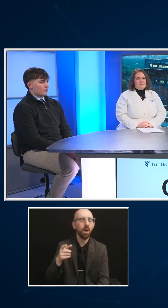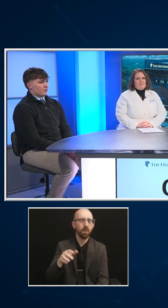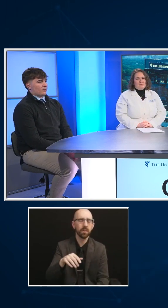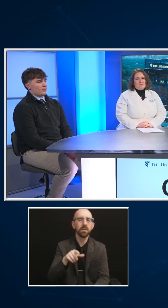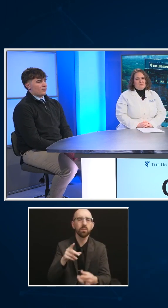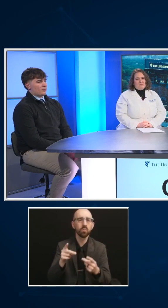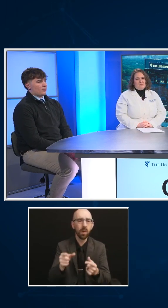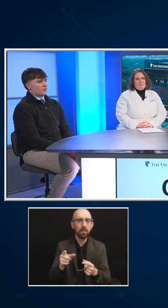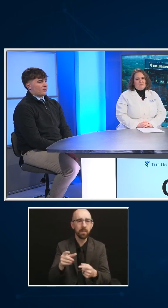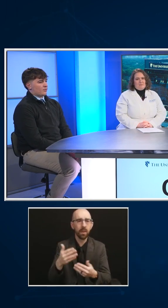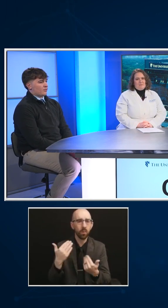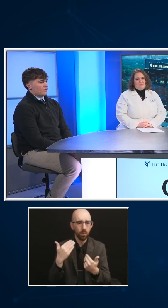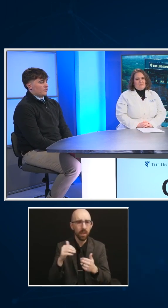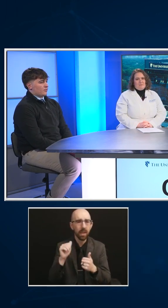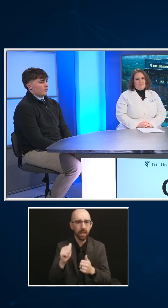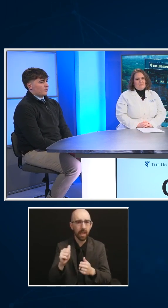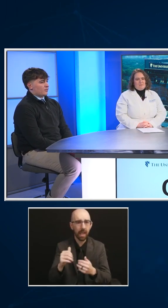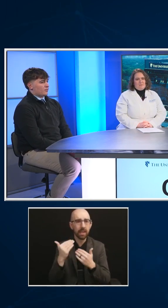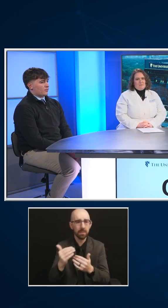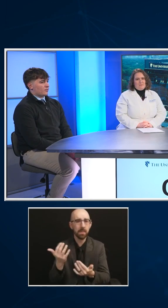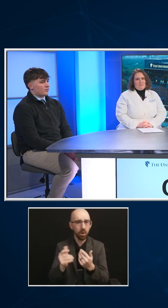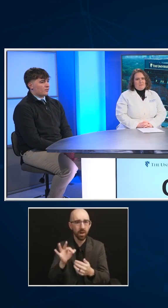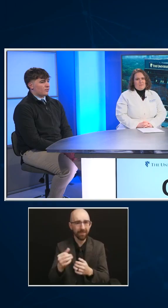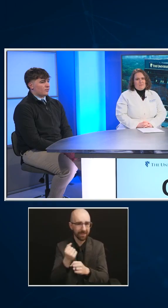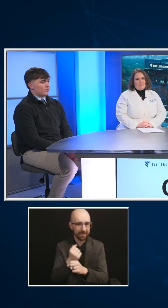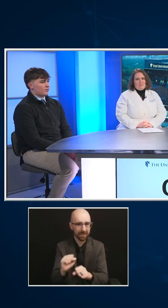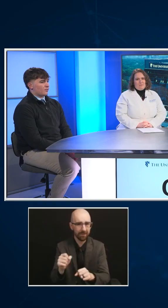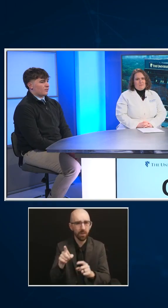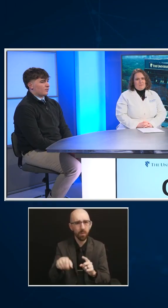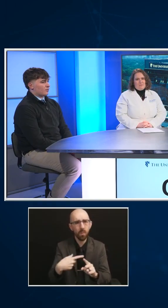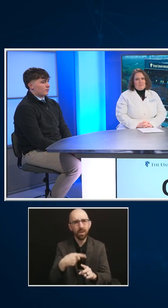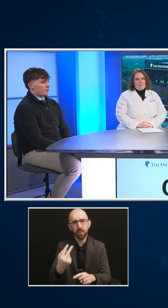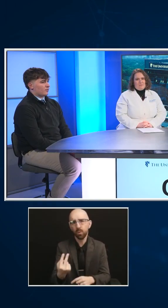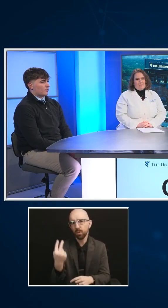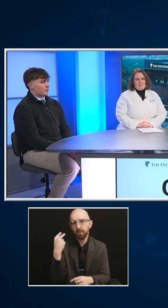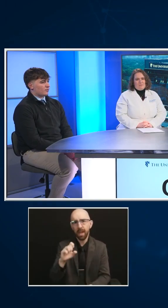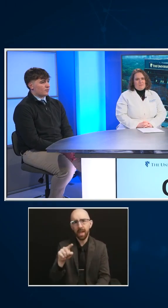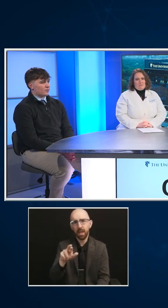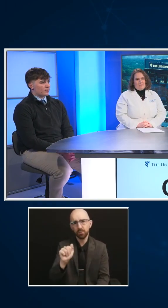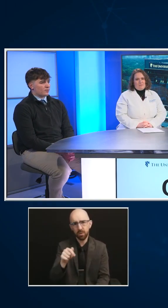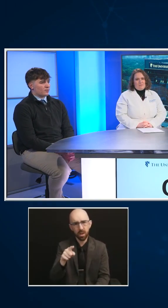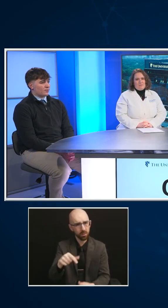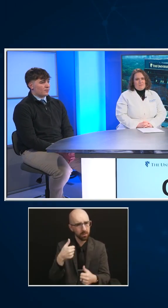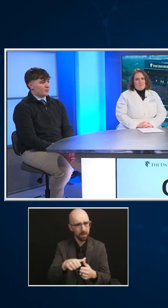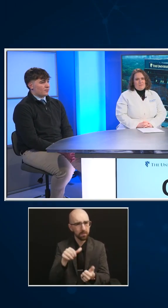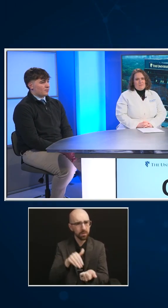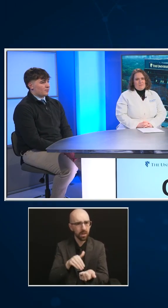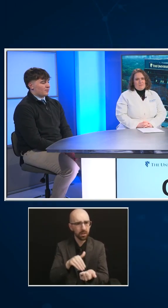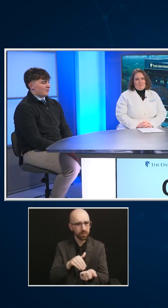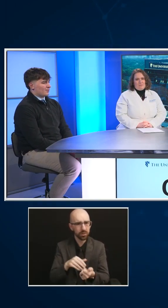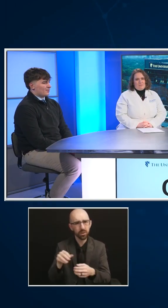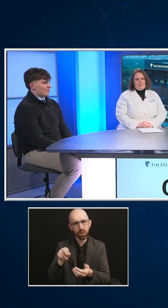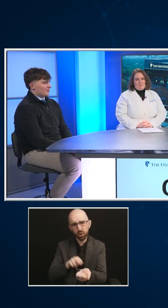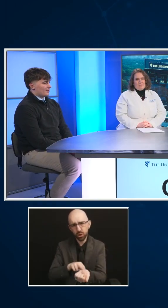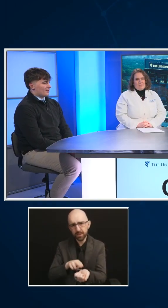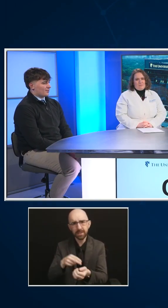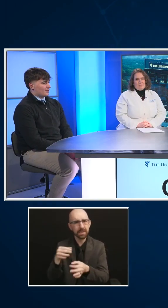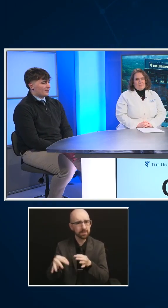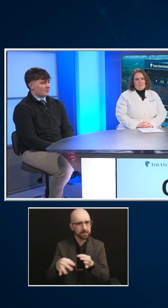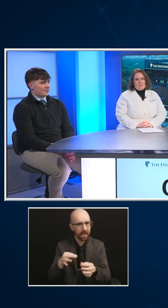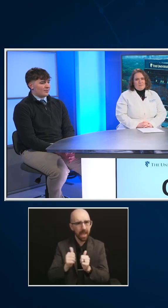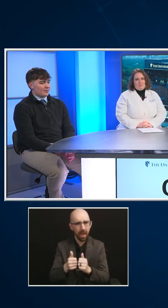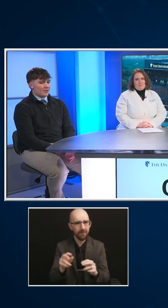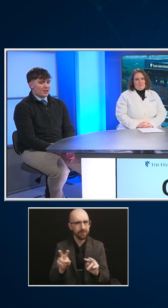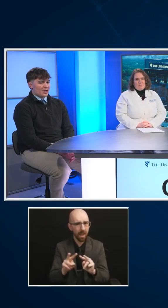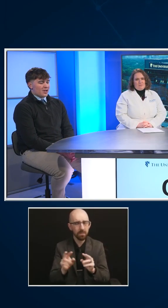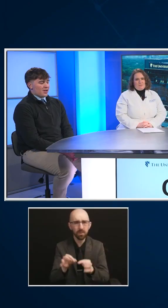and safely. So when you look back, Ezra, do you remember doctors or nurses explaining to you how valuable and critical that